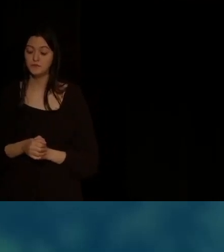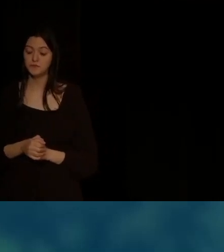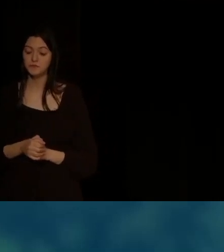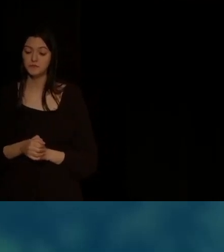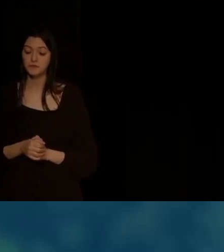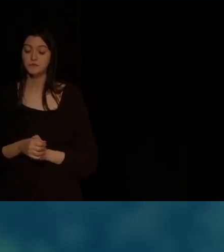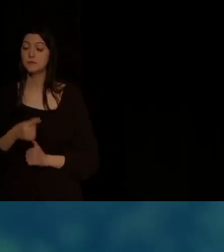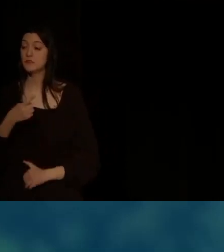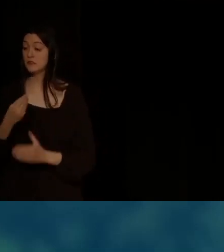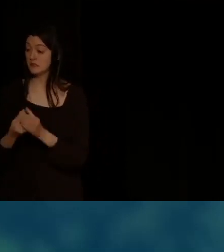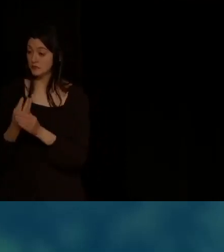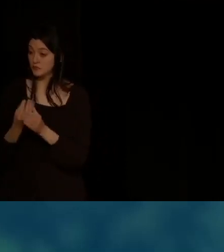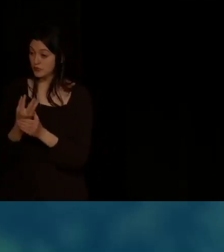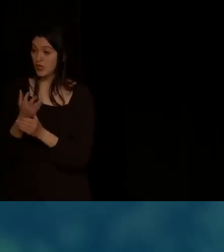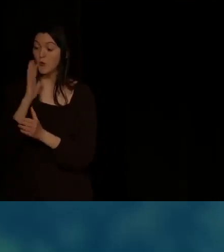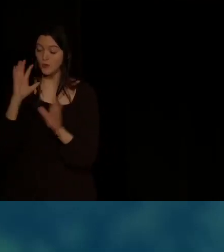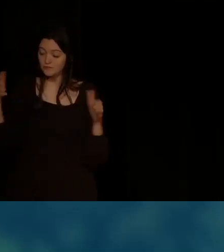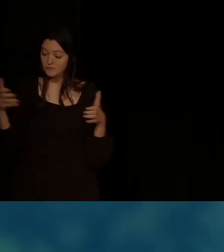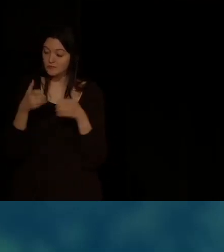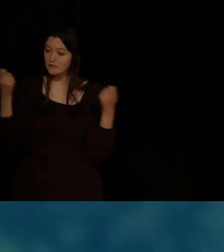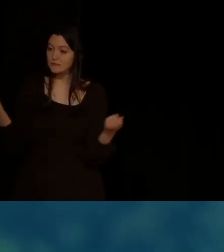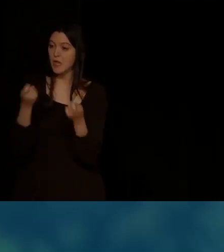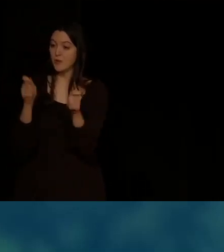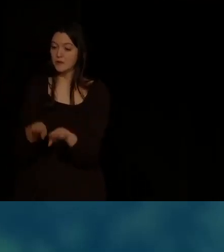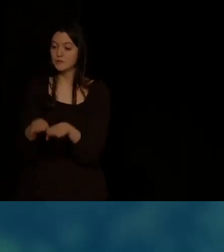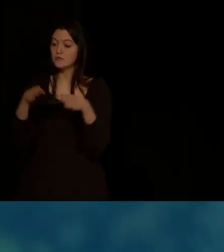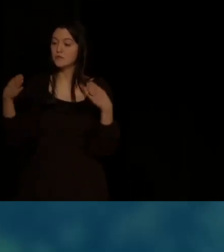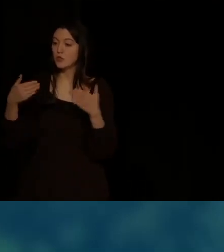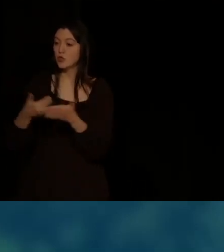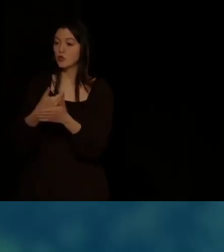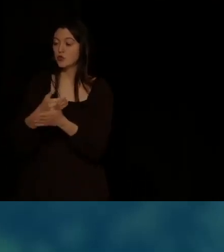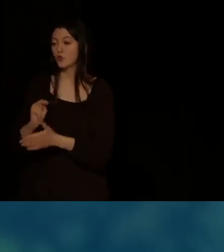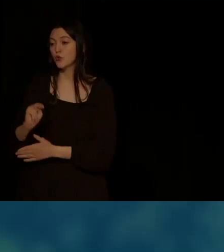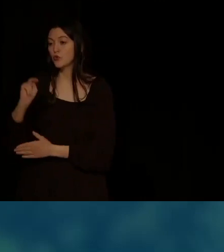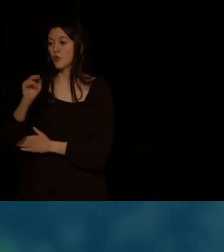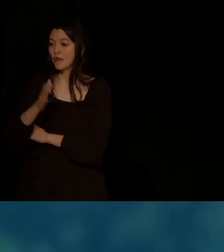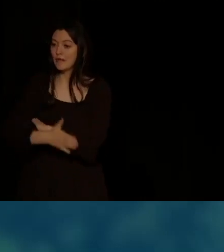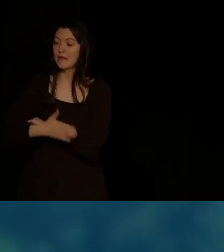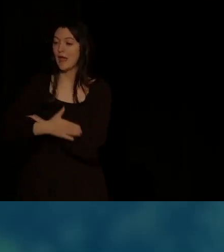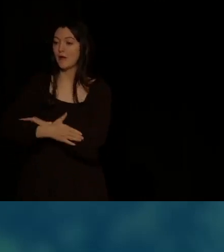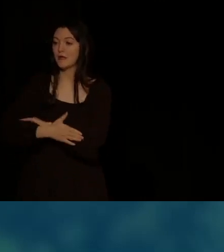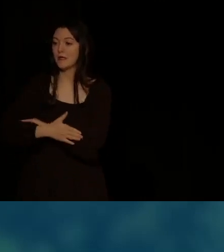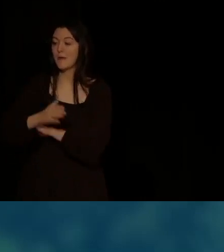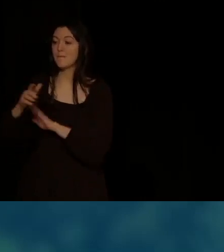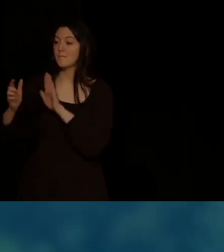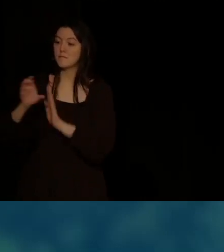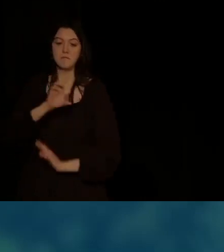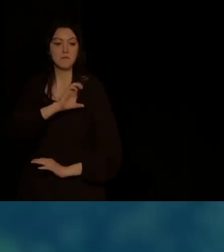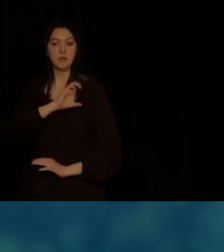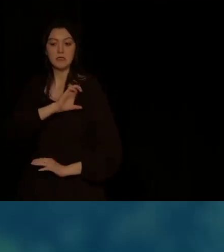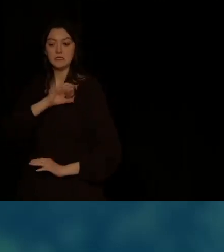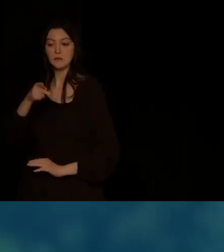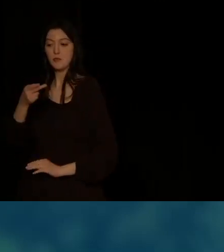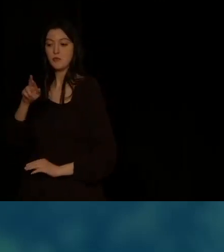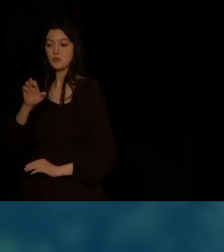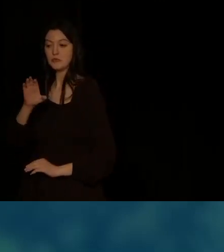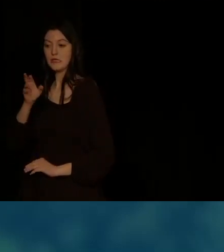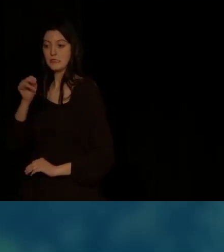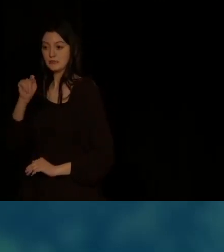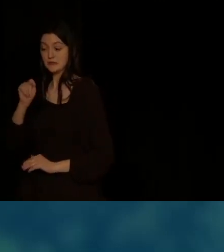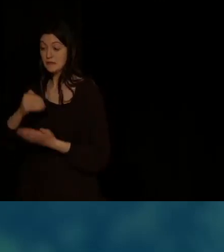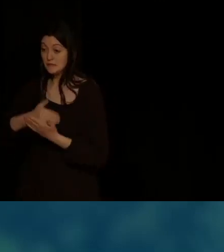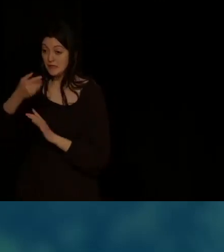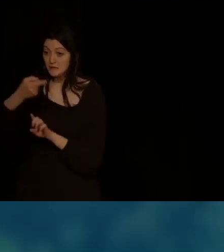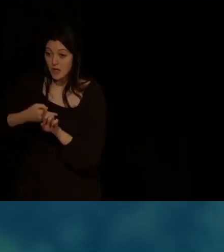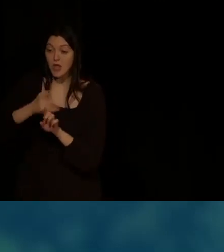This spring, we'll gather to celebrate the opening of a new North County Police Precinct. And next month, we'll cut the ribbon on our new